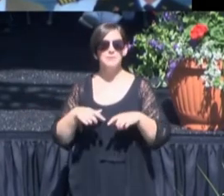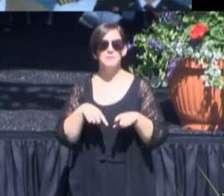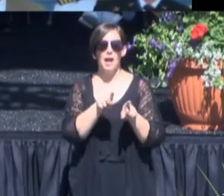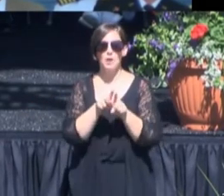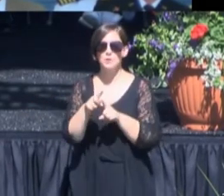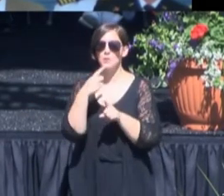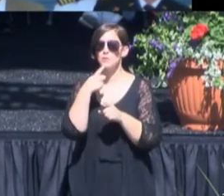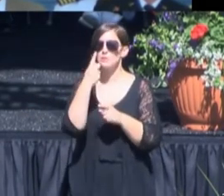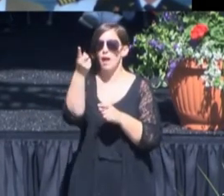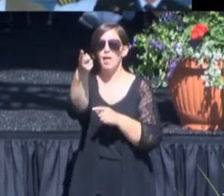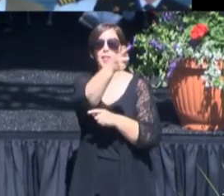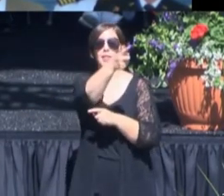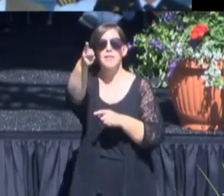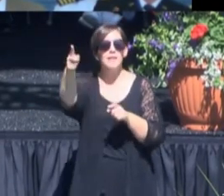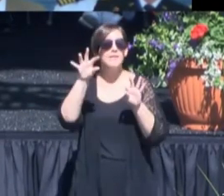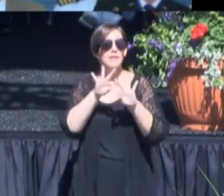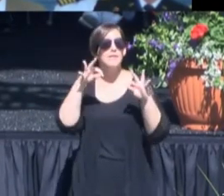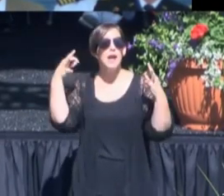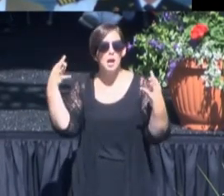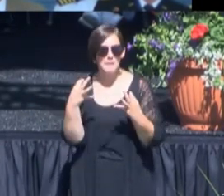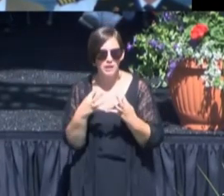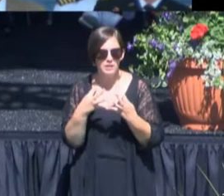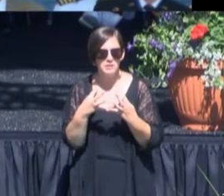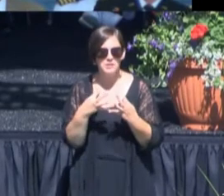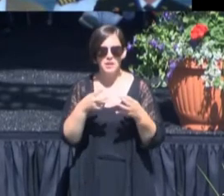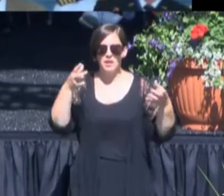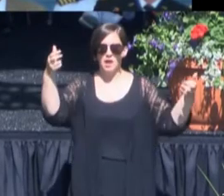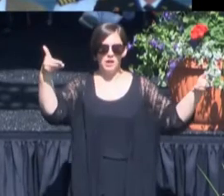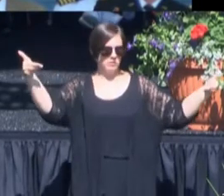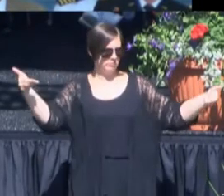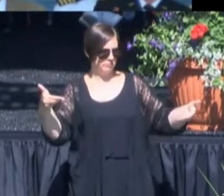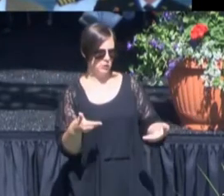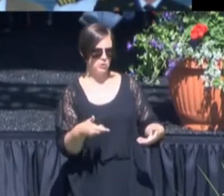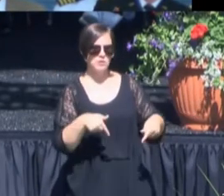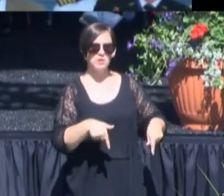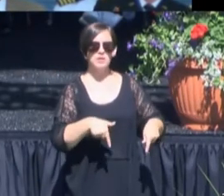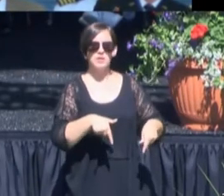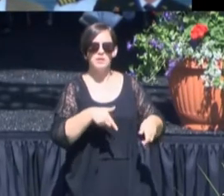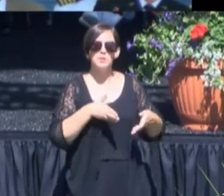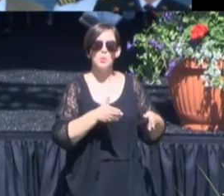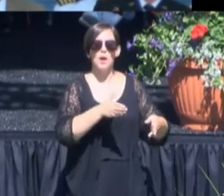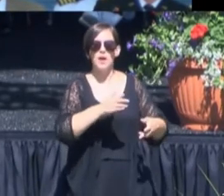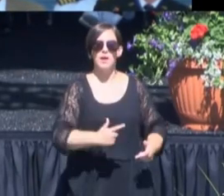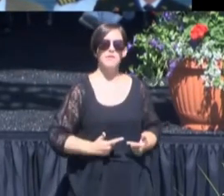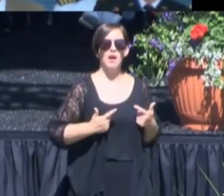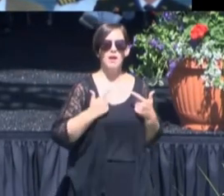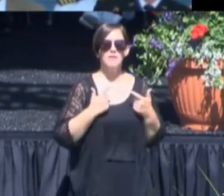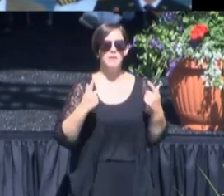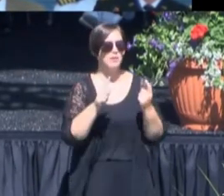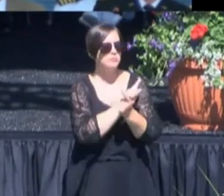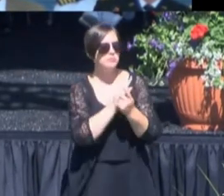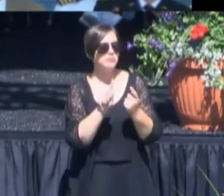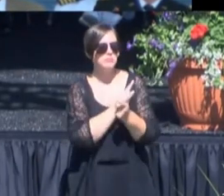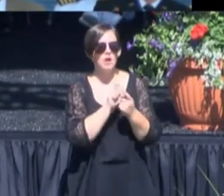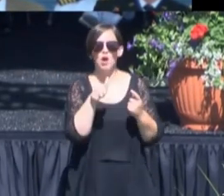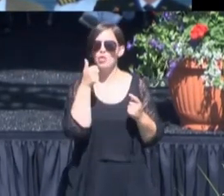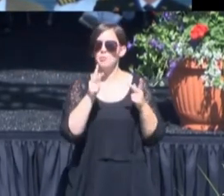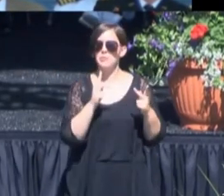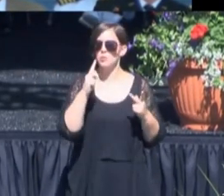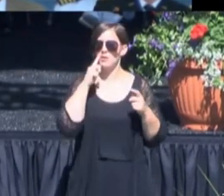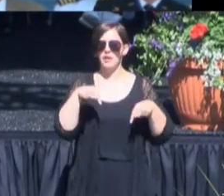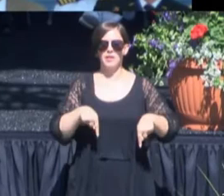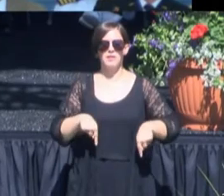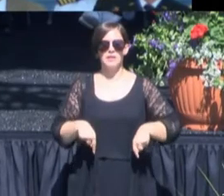the families that introduced you to a way of life that would put others first, that would make you think that this country